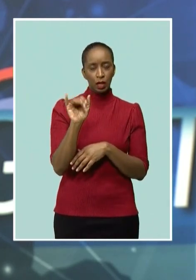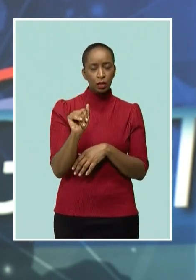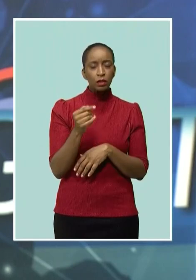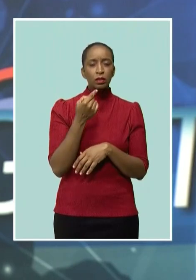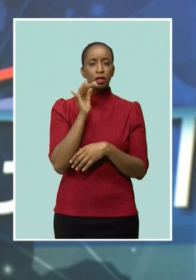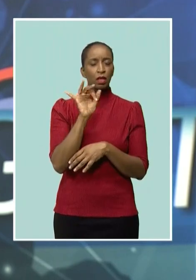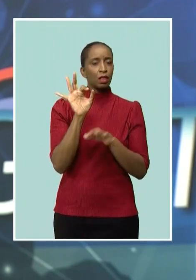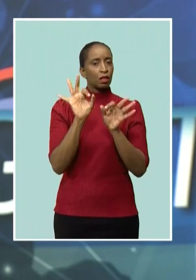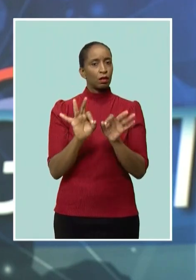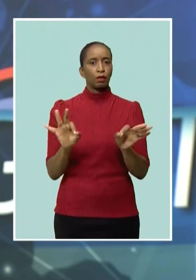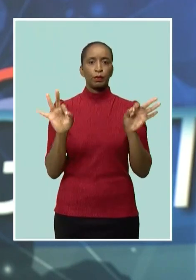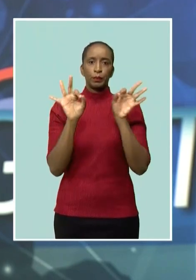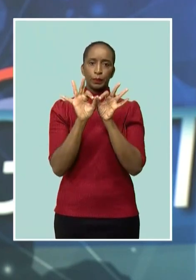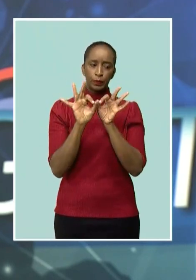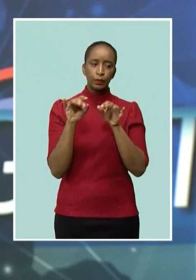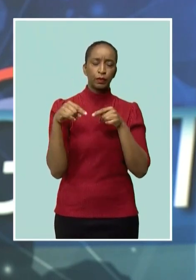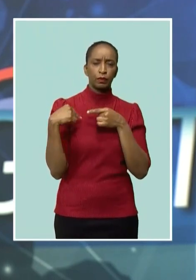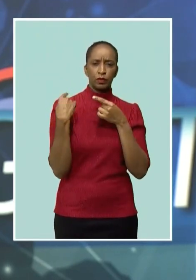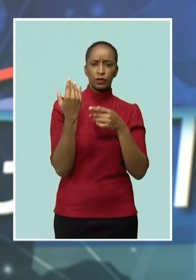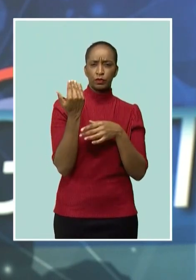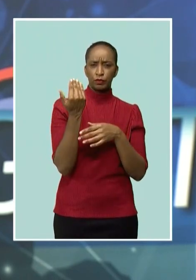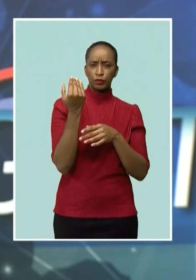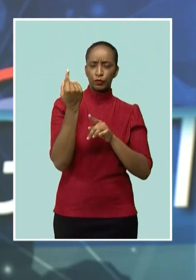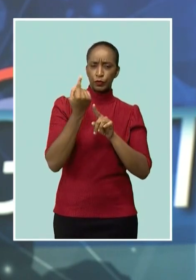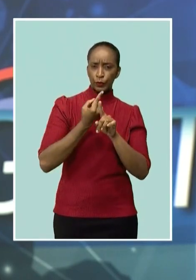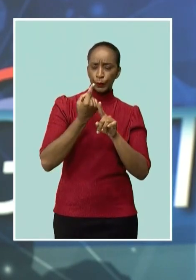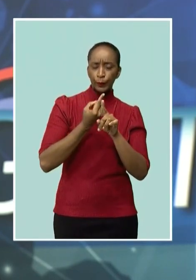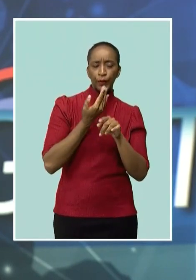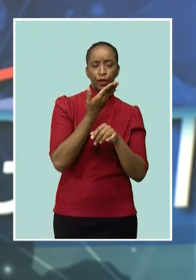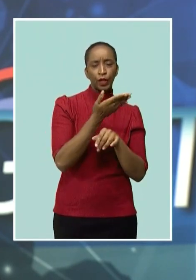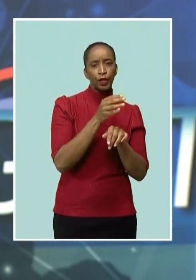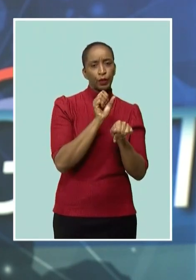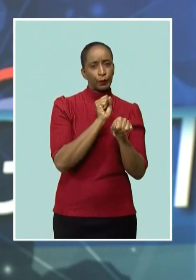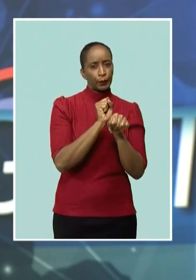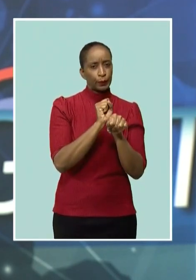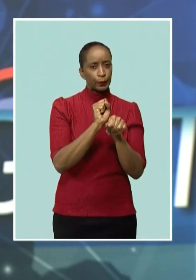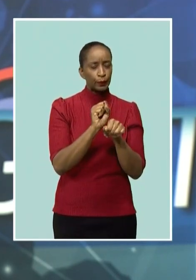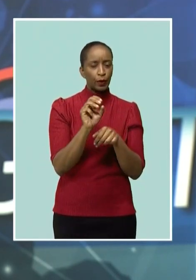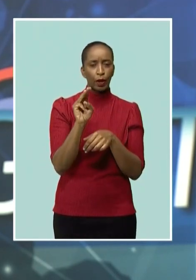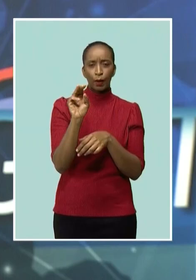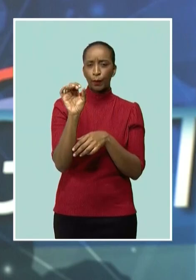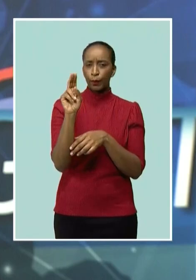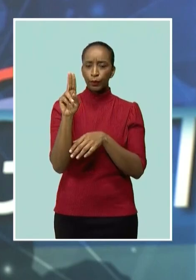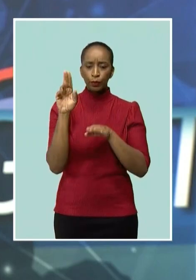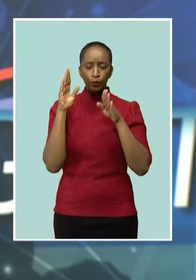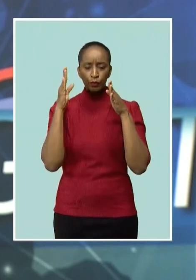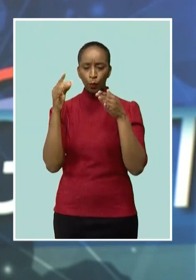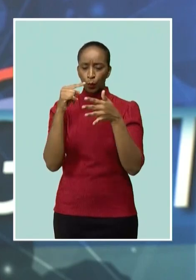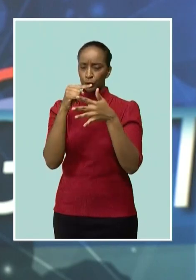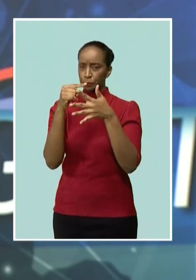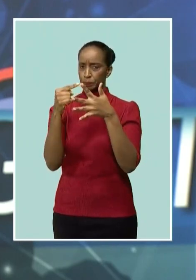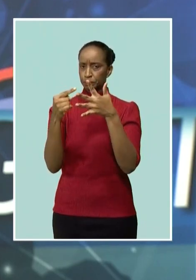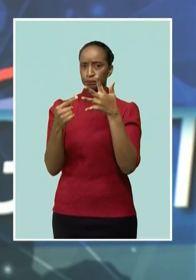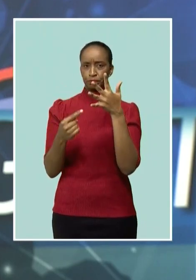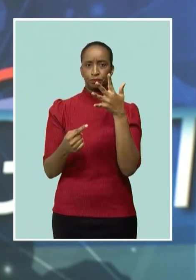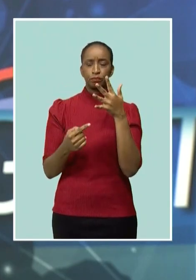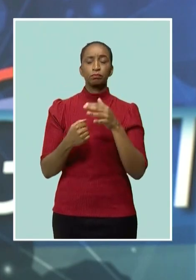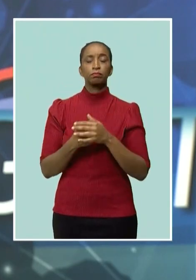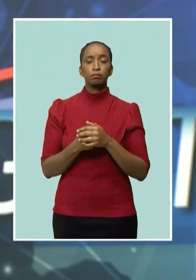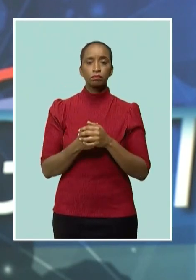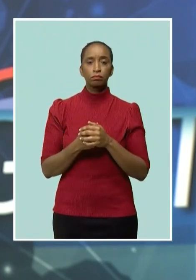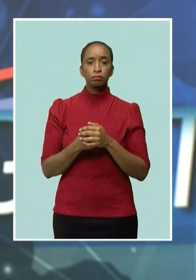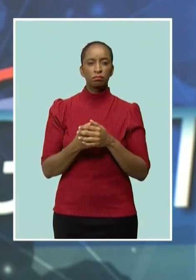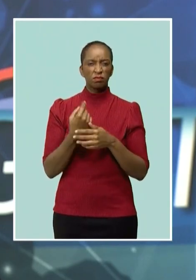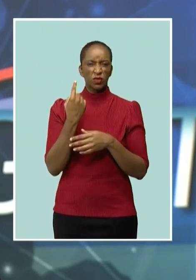African nation in the past 15 months. Now, the MOUs cover several areas. He provided further insight during the Conversations on